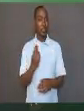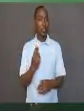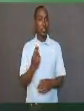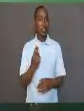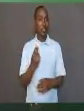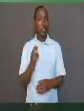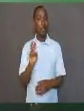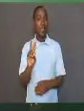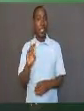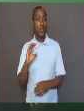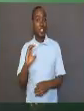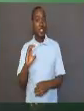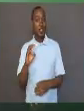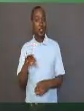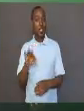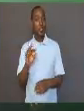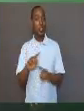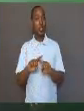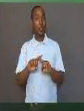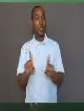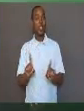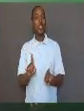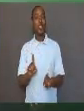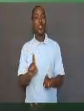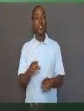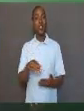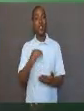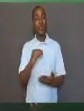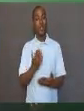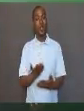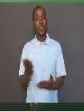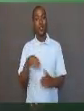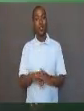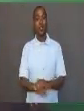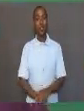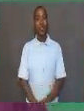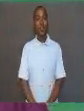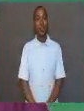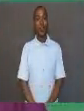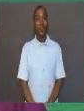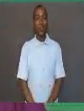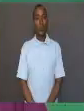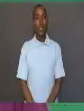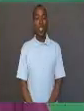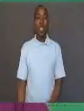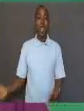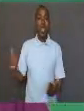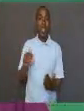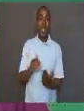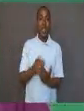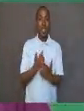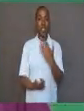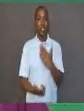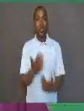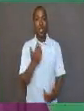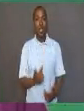to determine the presence of vitamin C in a substance. We also